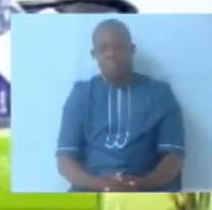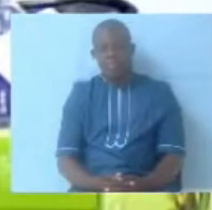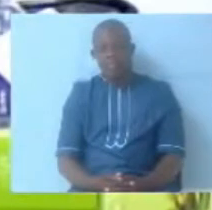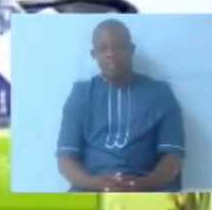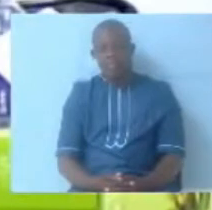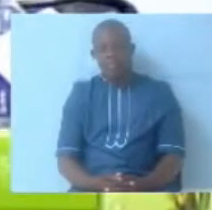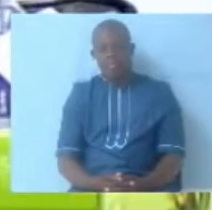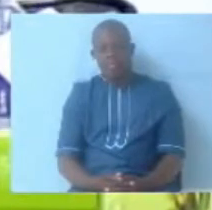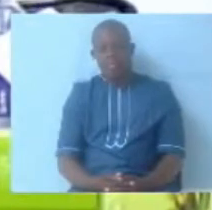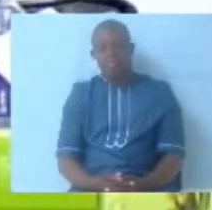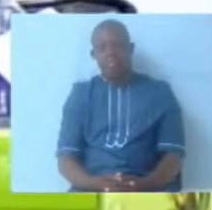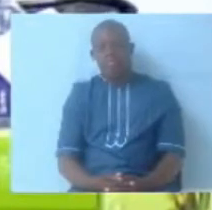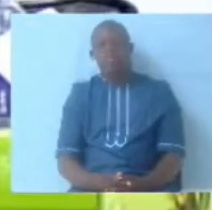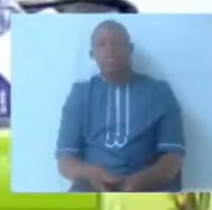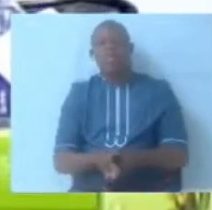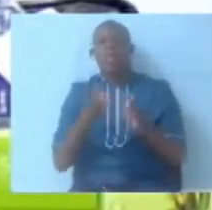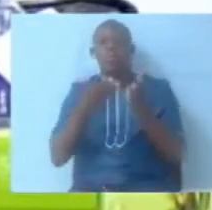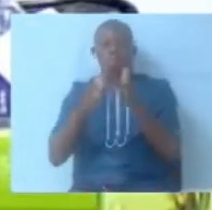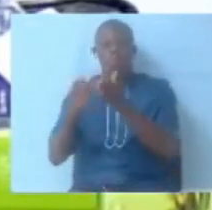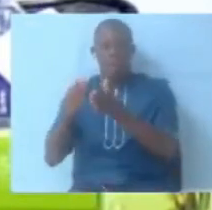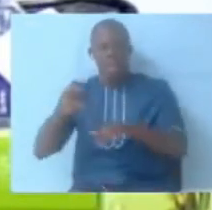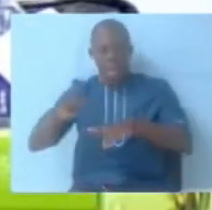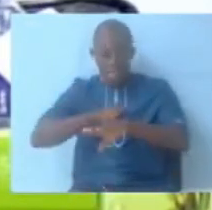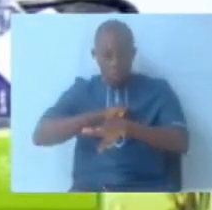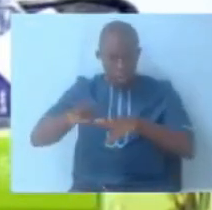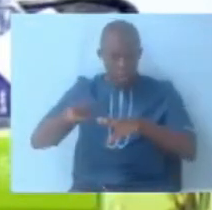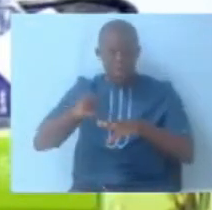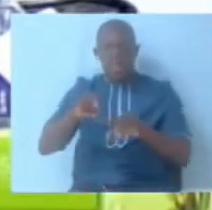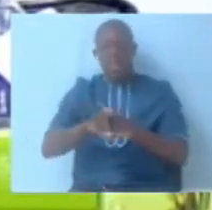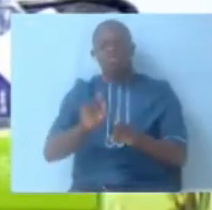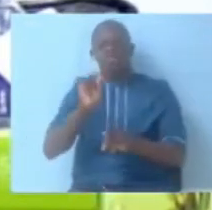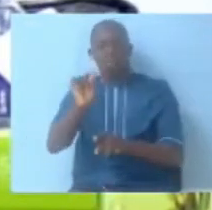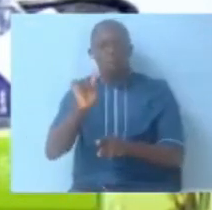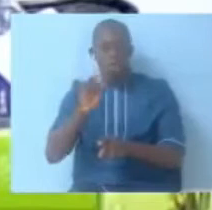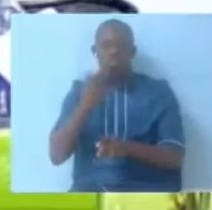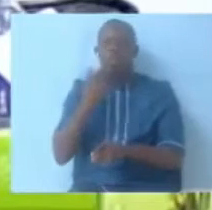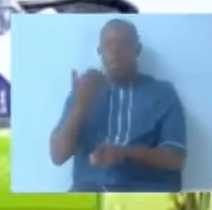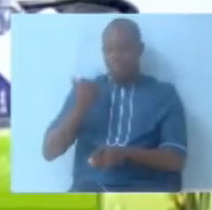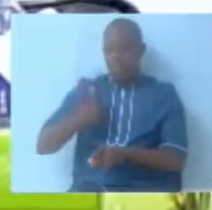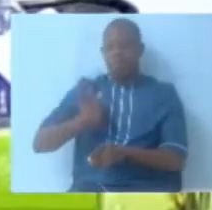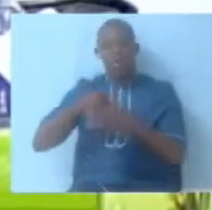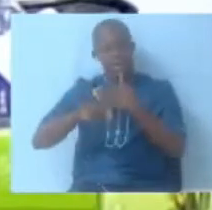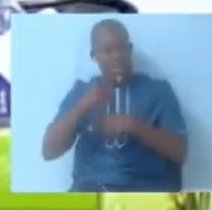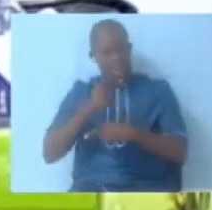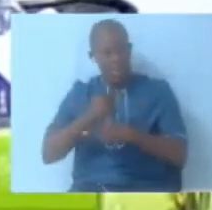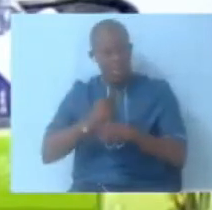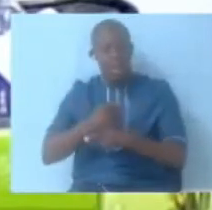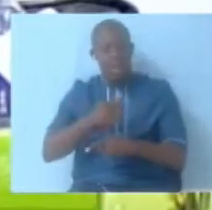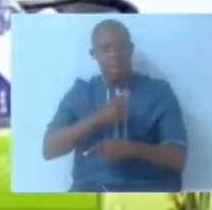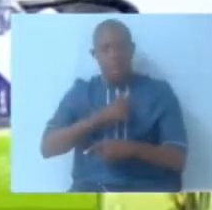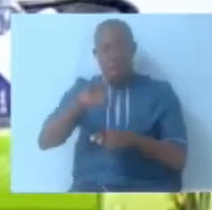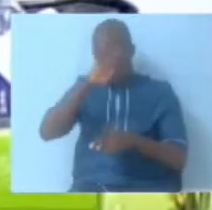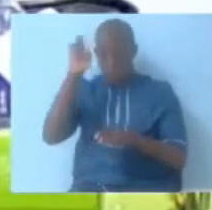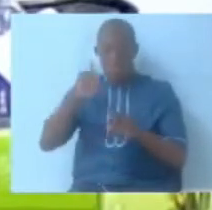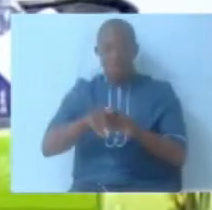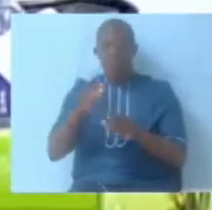soto. That's due mainly to the nature of the economy, small size of the population. But my practice over the years got